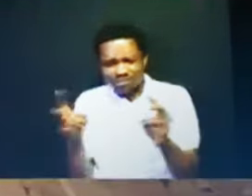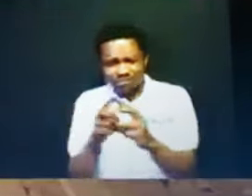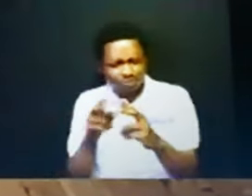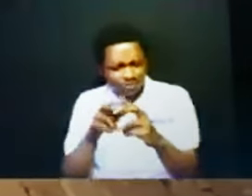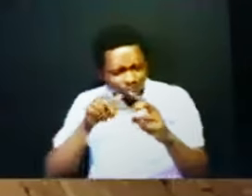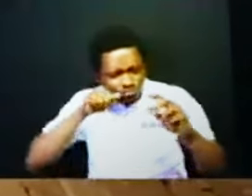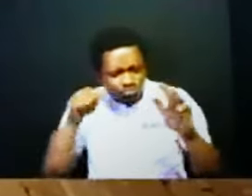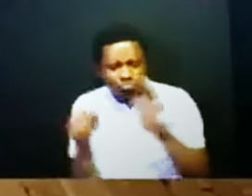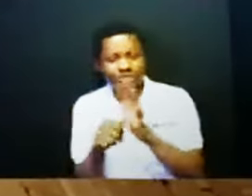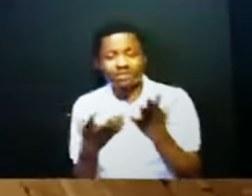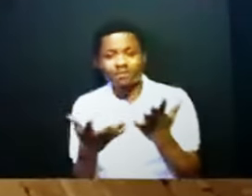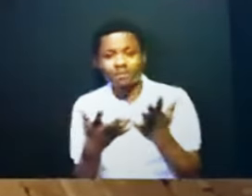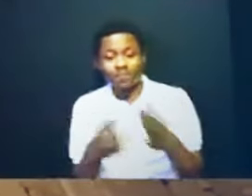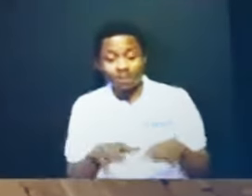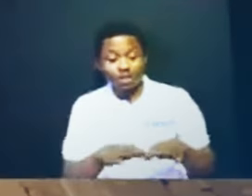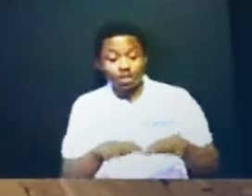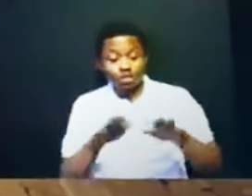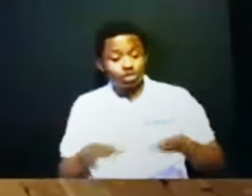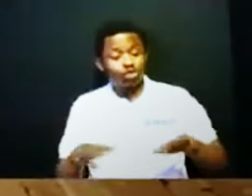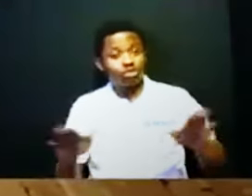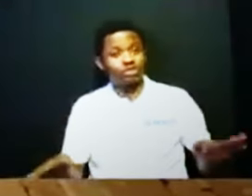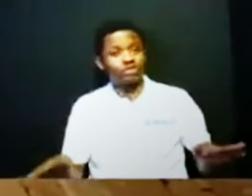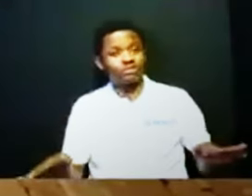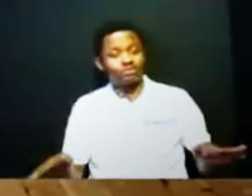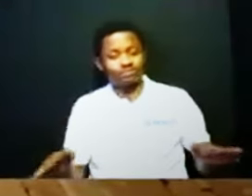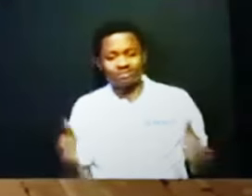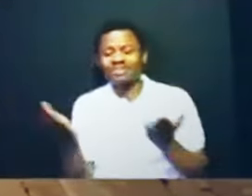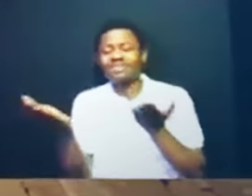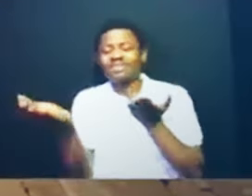mystery. The children plus